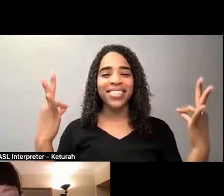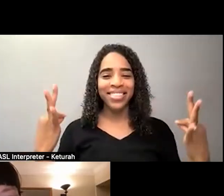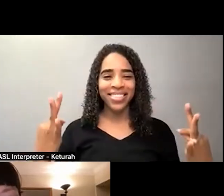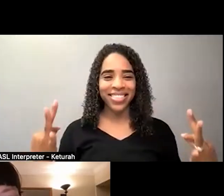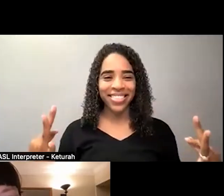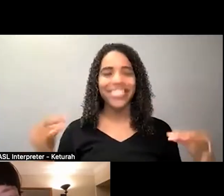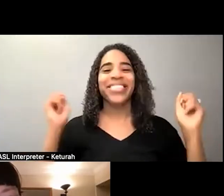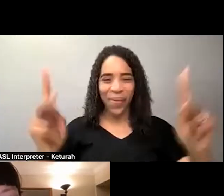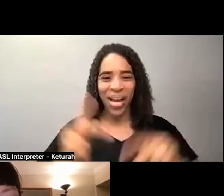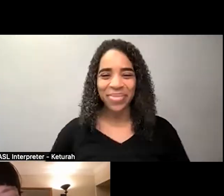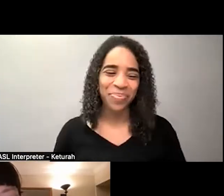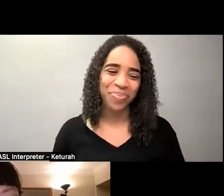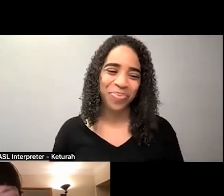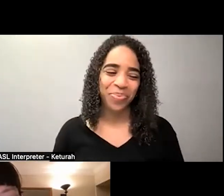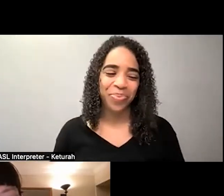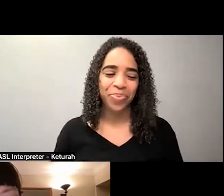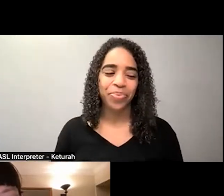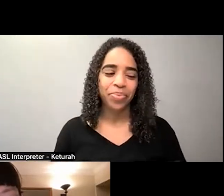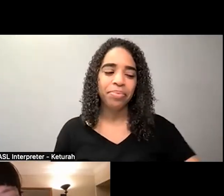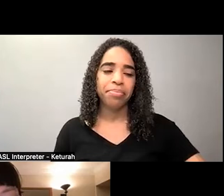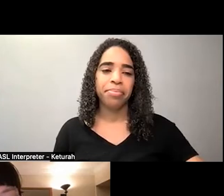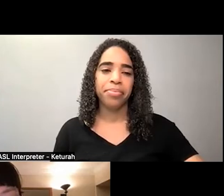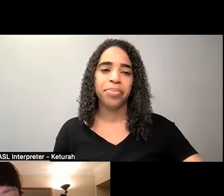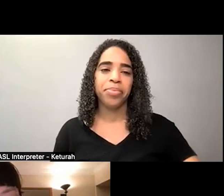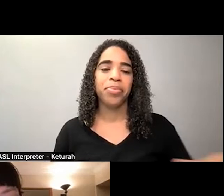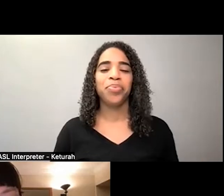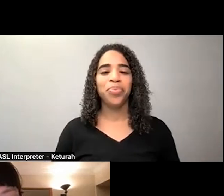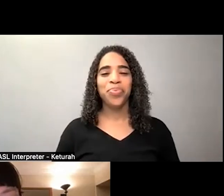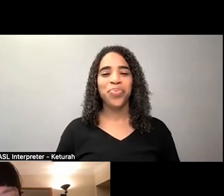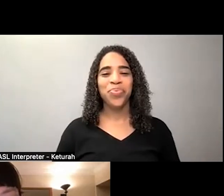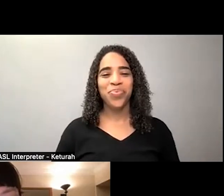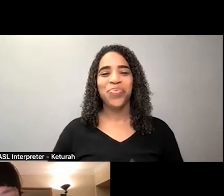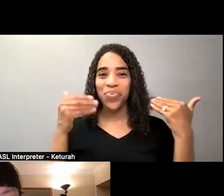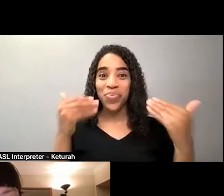All right. So let's begin.